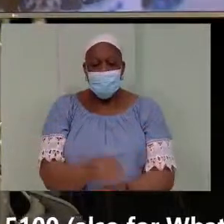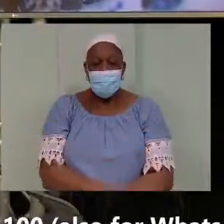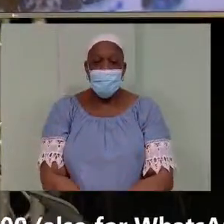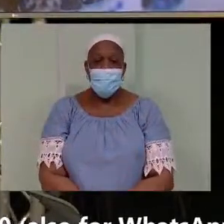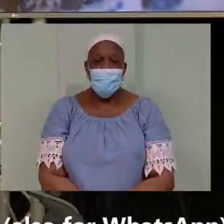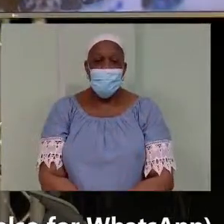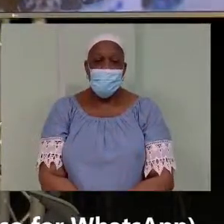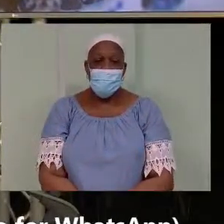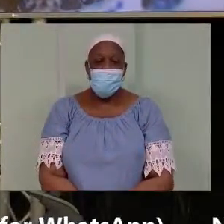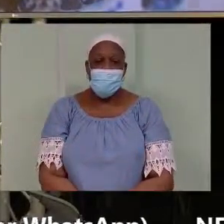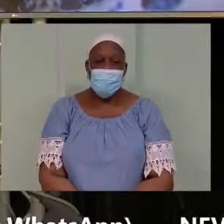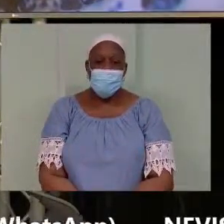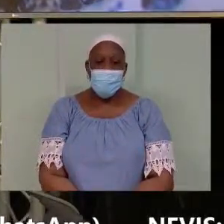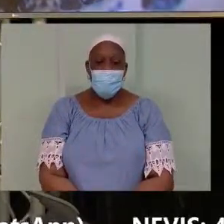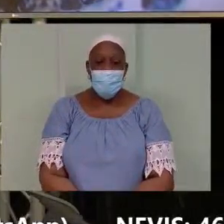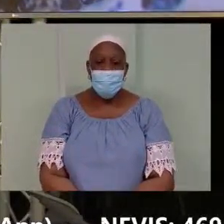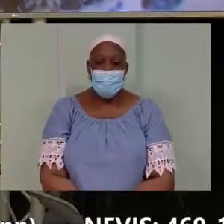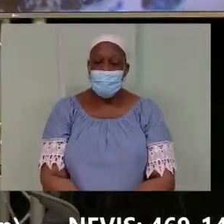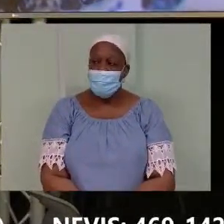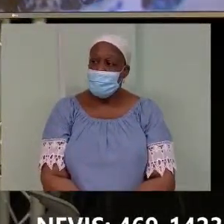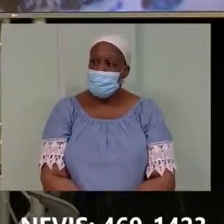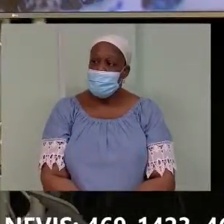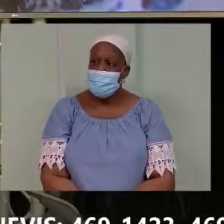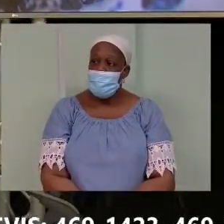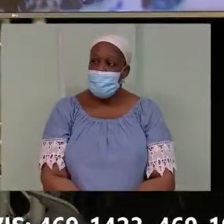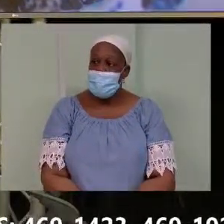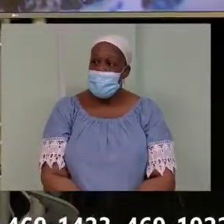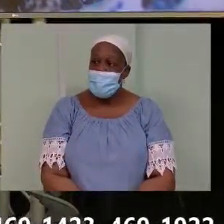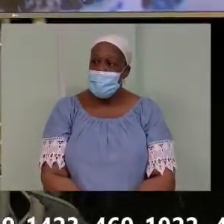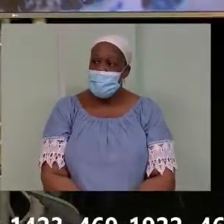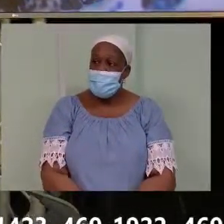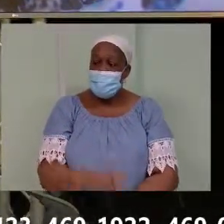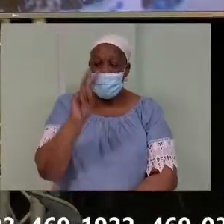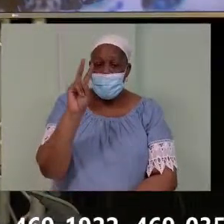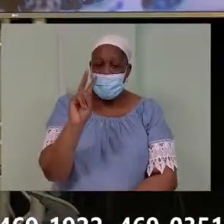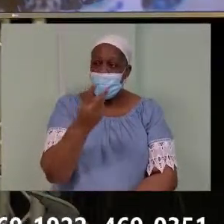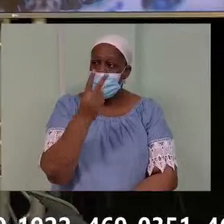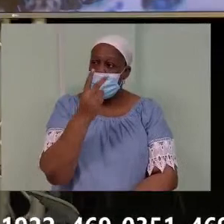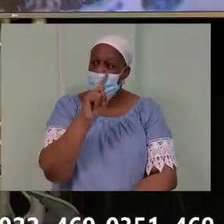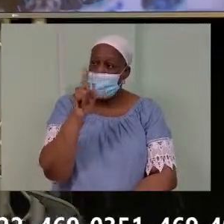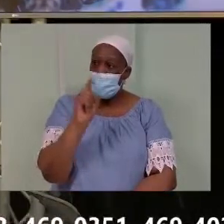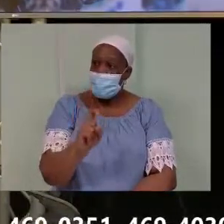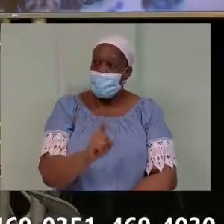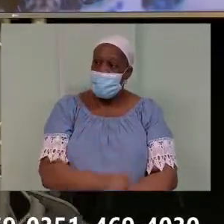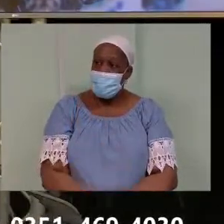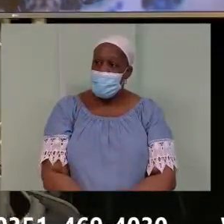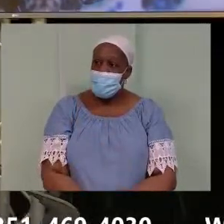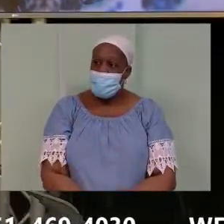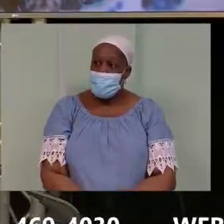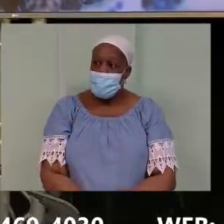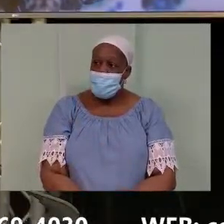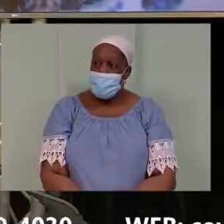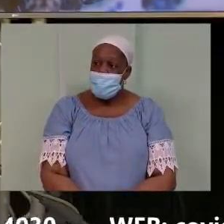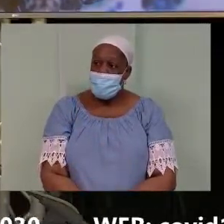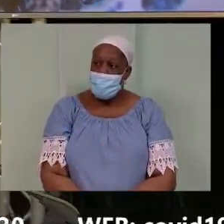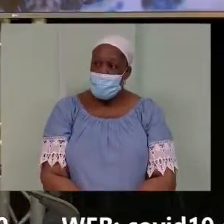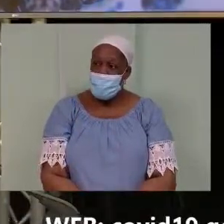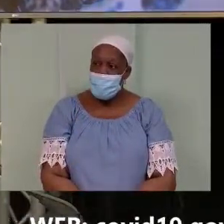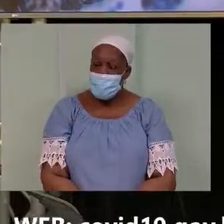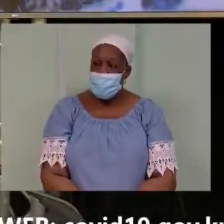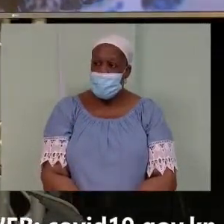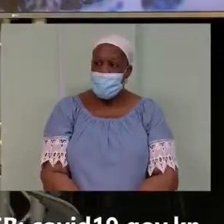Thank you, Dr. Wilkinson. The second question: I note the protocols for reopening the